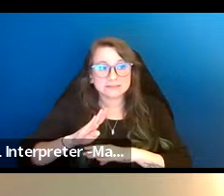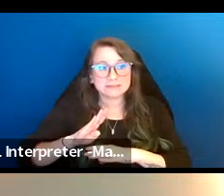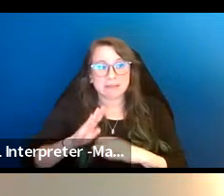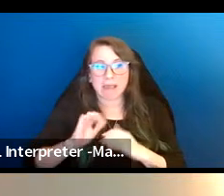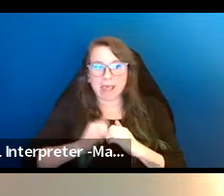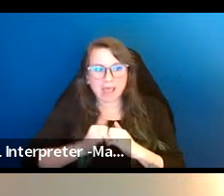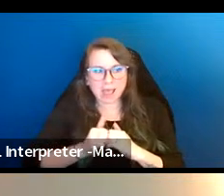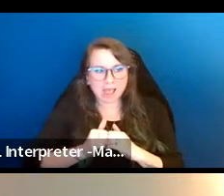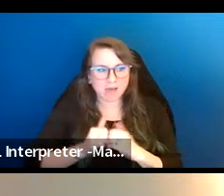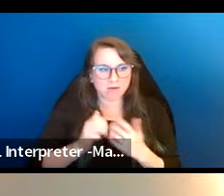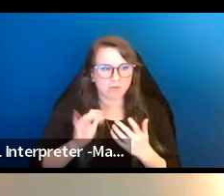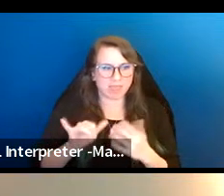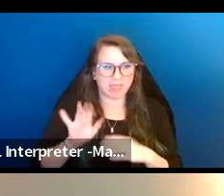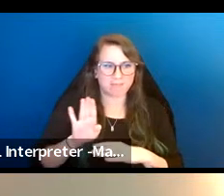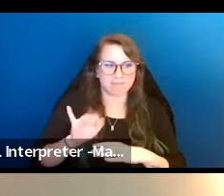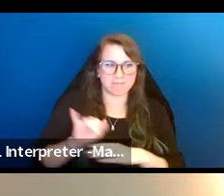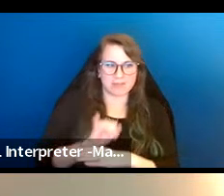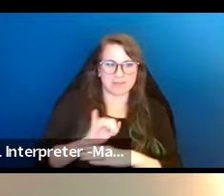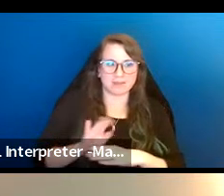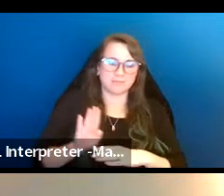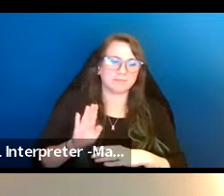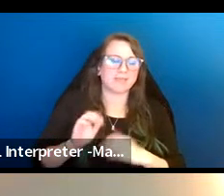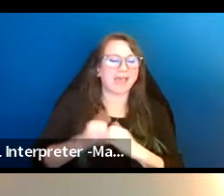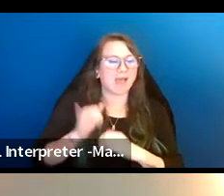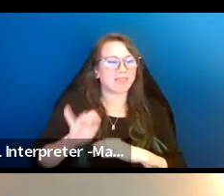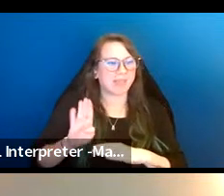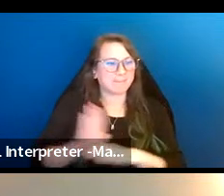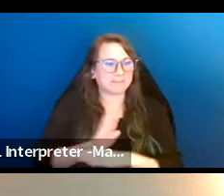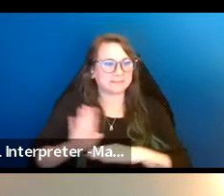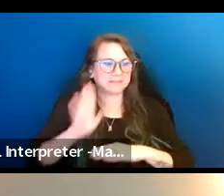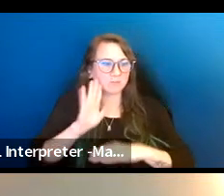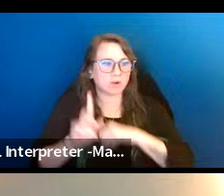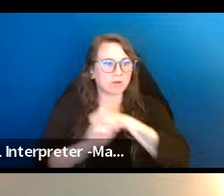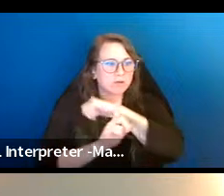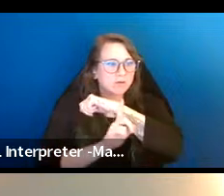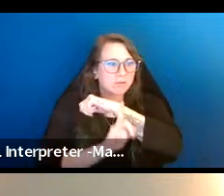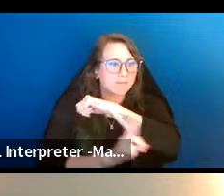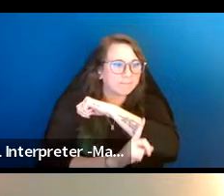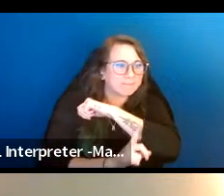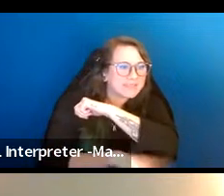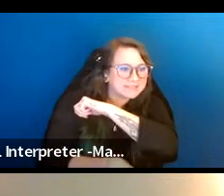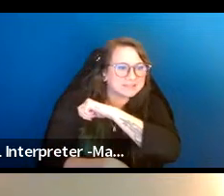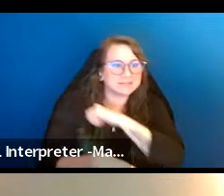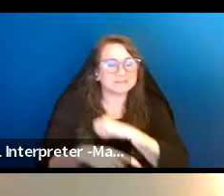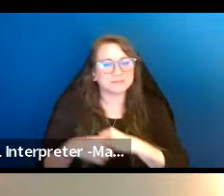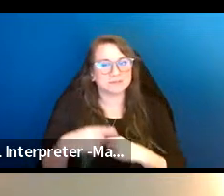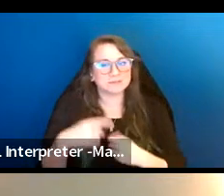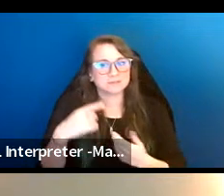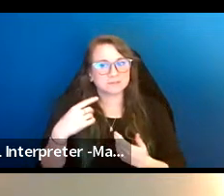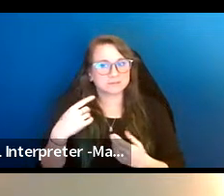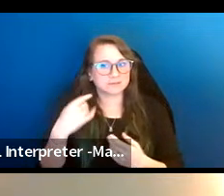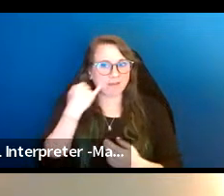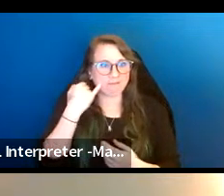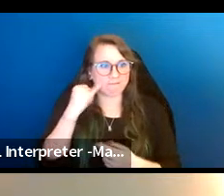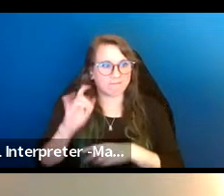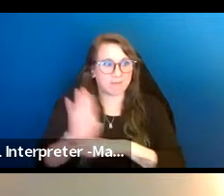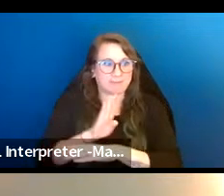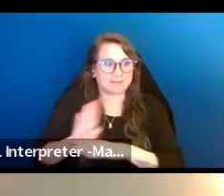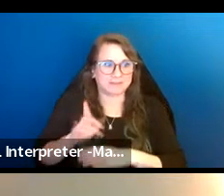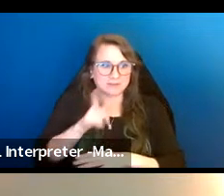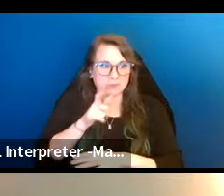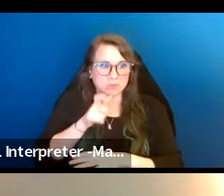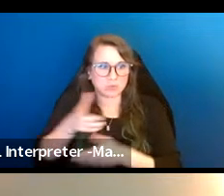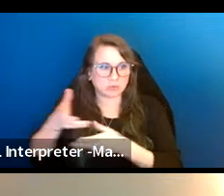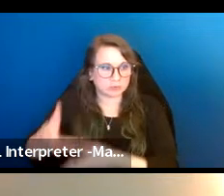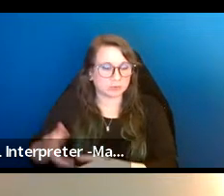how it would the business be? How would there be consequences from the business? Well, I would assume